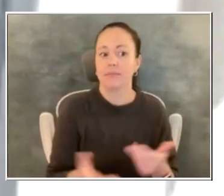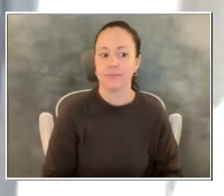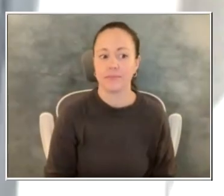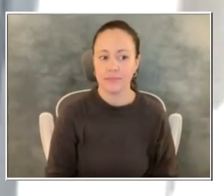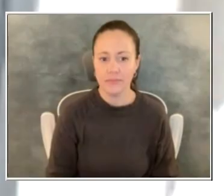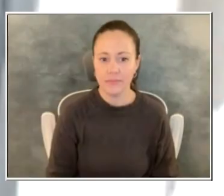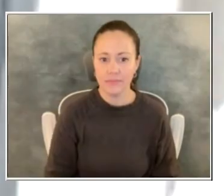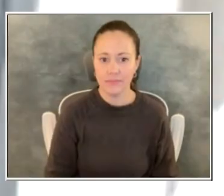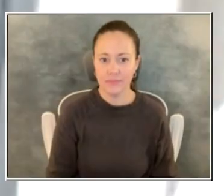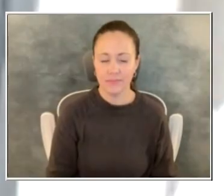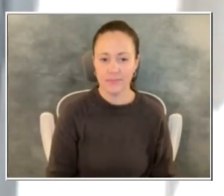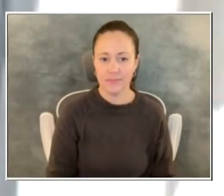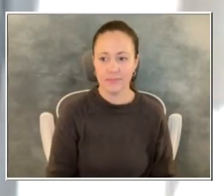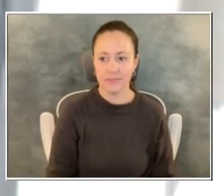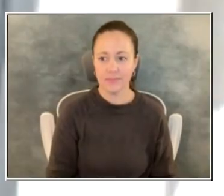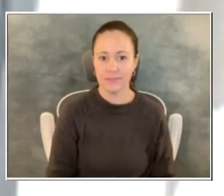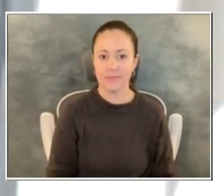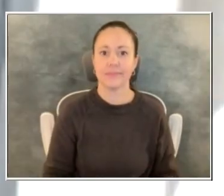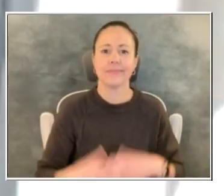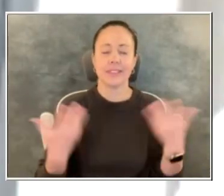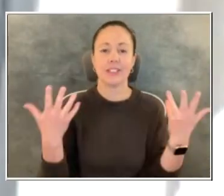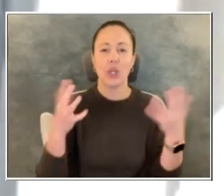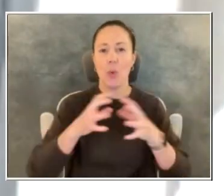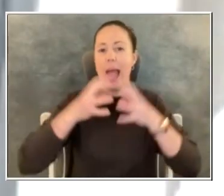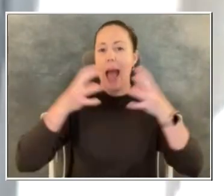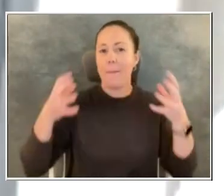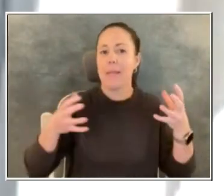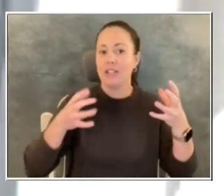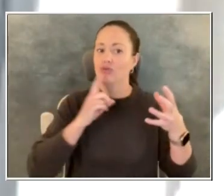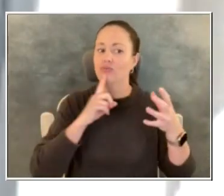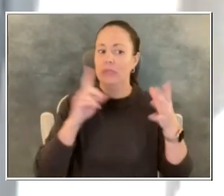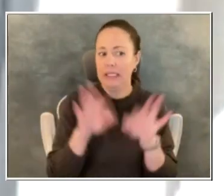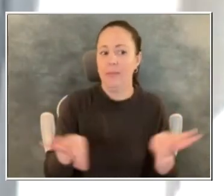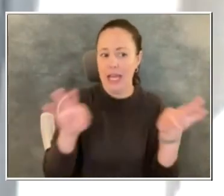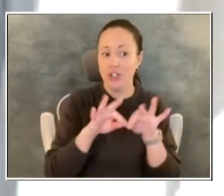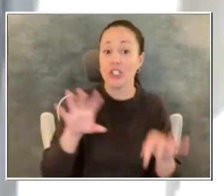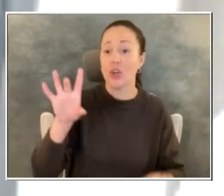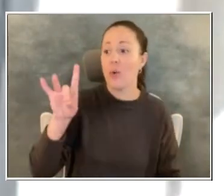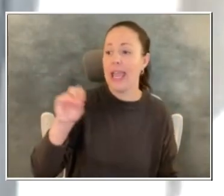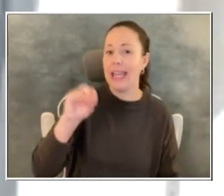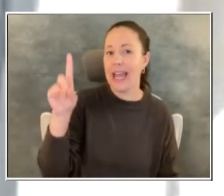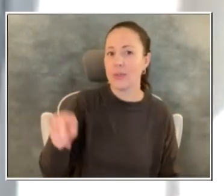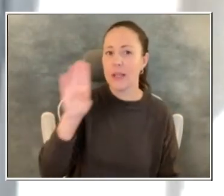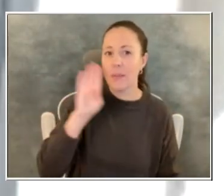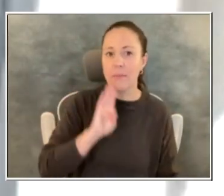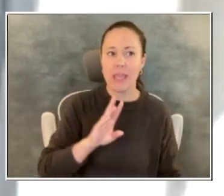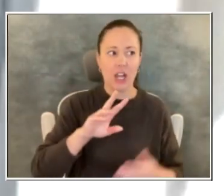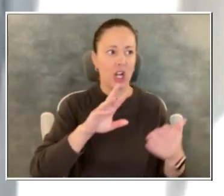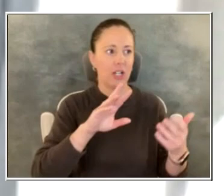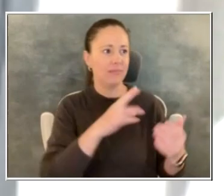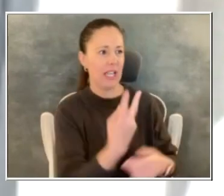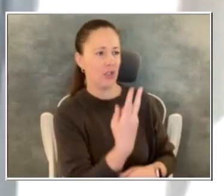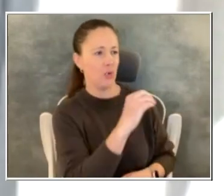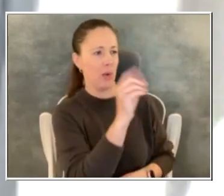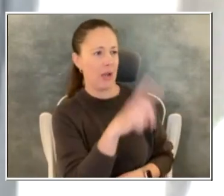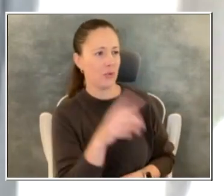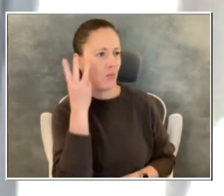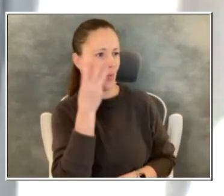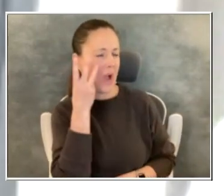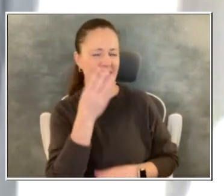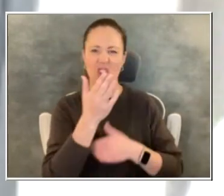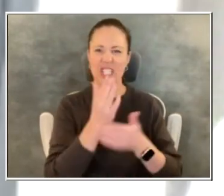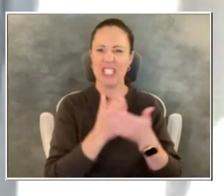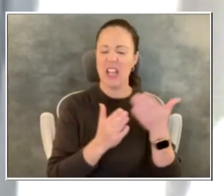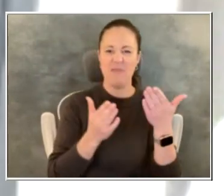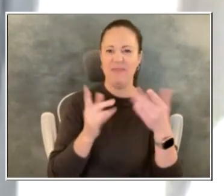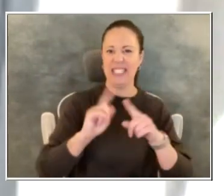The quantity matters. So as far as, 8 ounces of beer is like 2 ounces of wine or something like that. There's kind of some conversion ratios